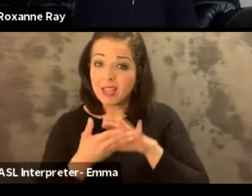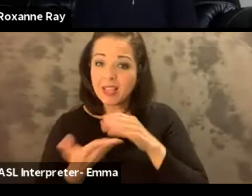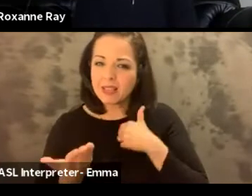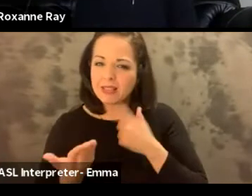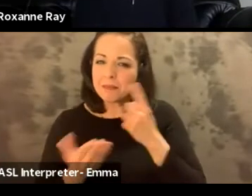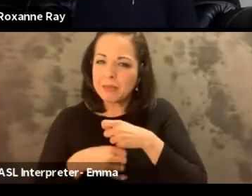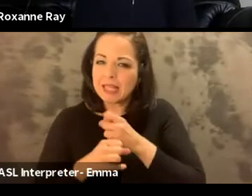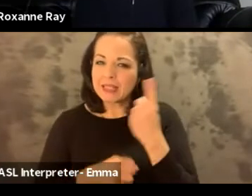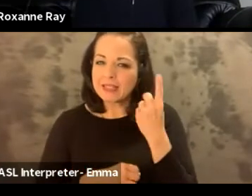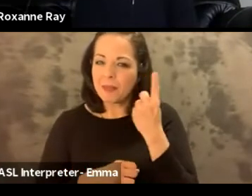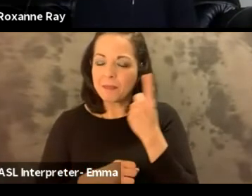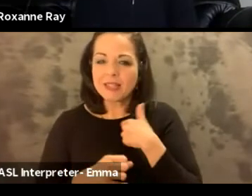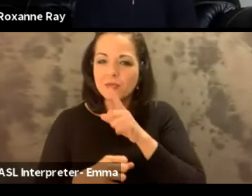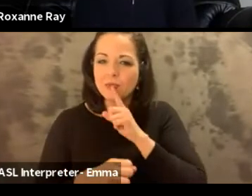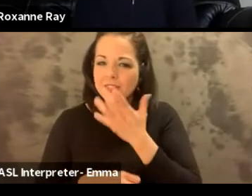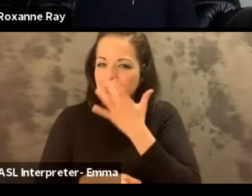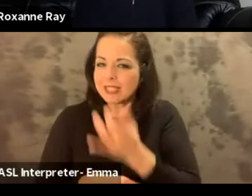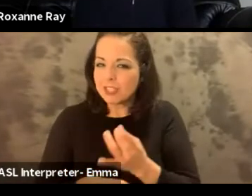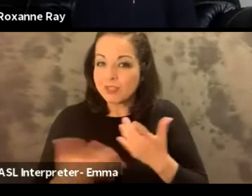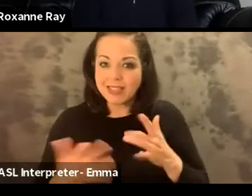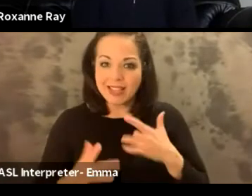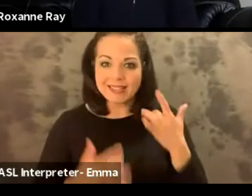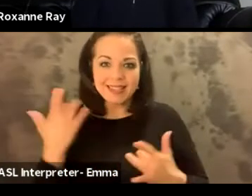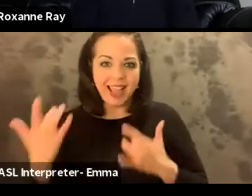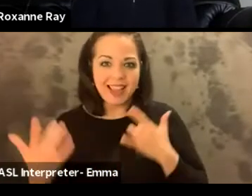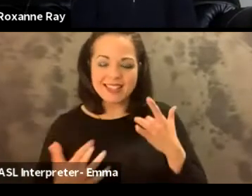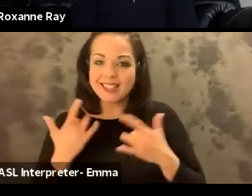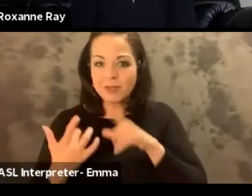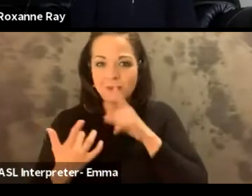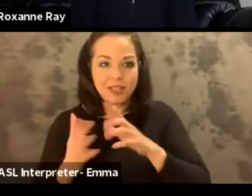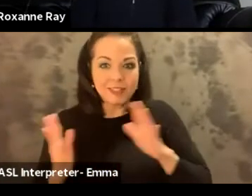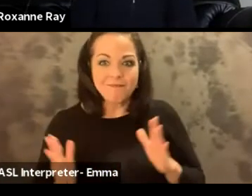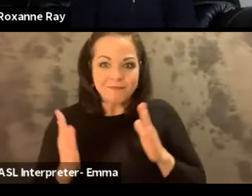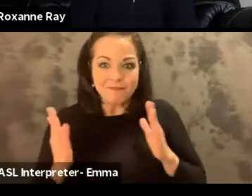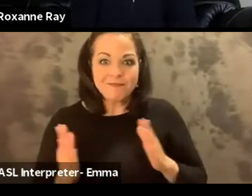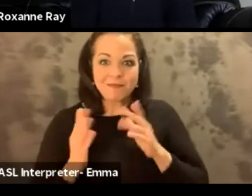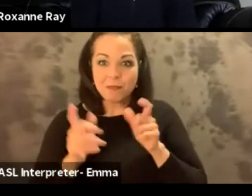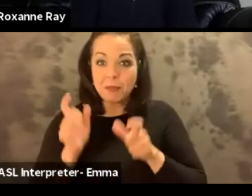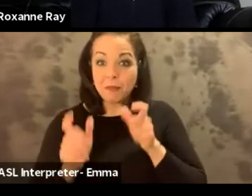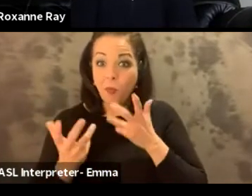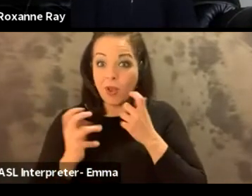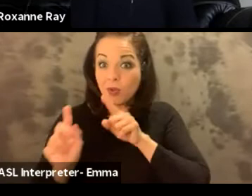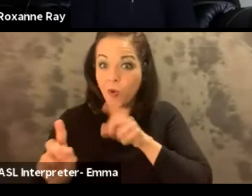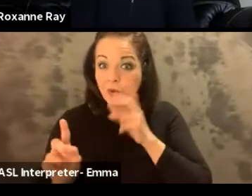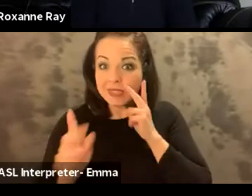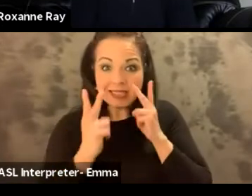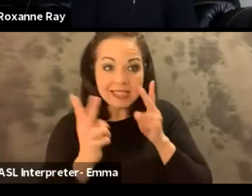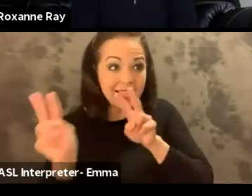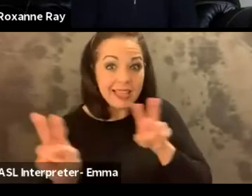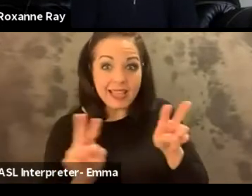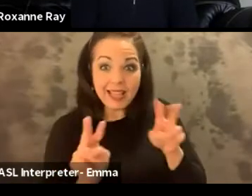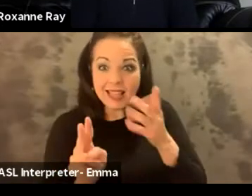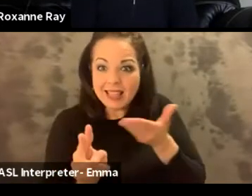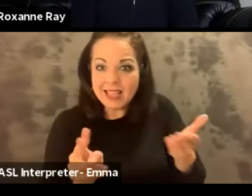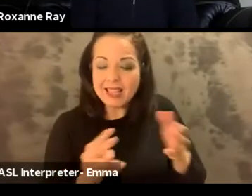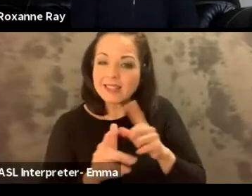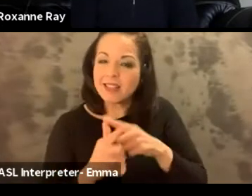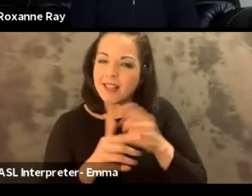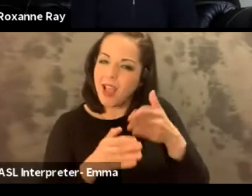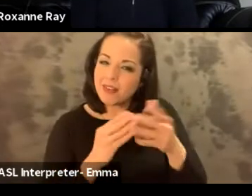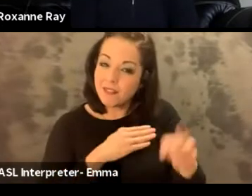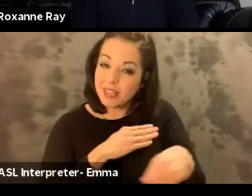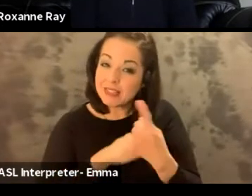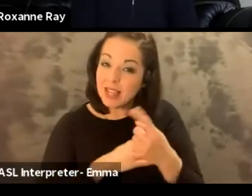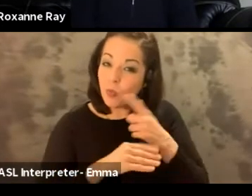something that's just interesting and exciting and getting people to want to see these things. At the end of the day, when talking to